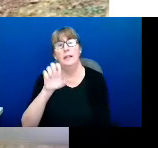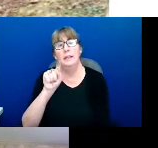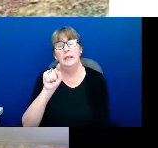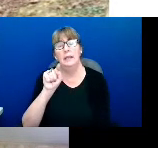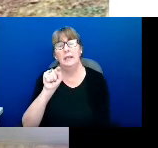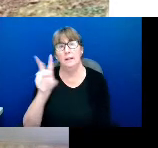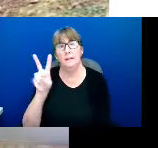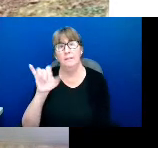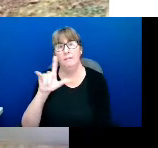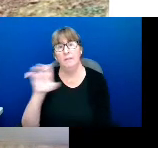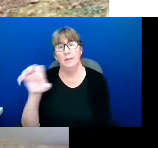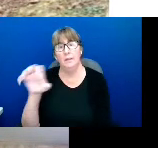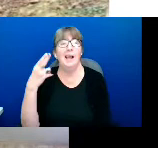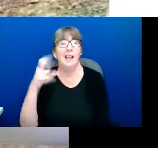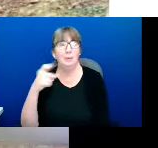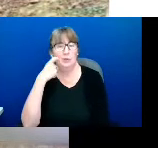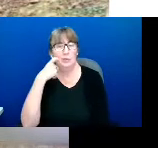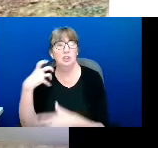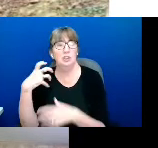consolidated.